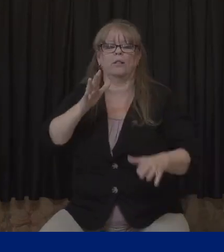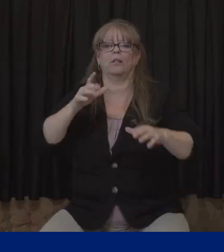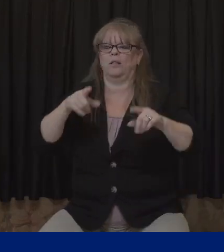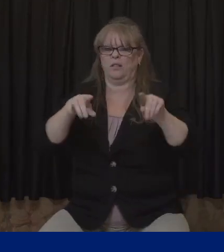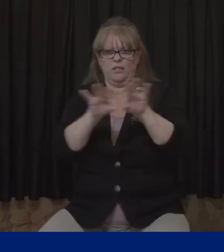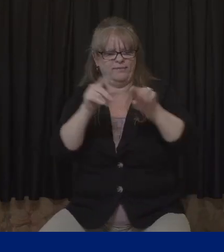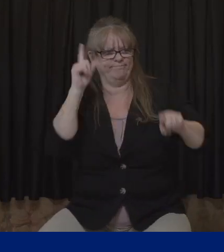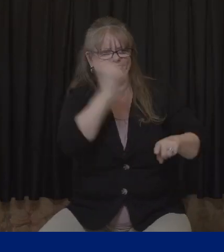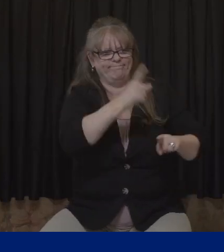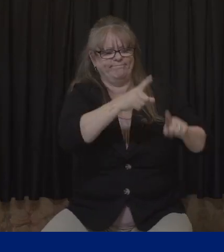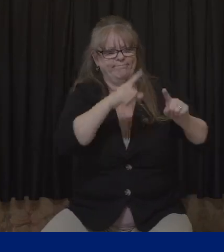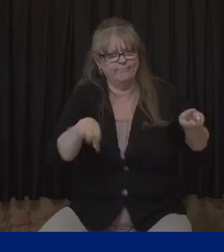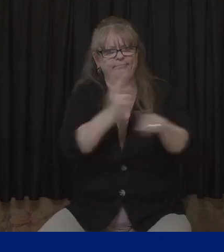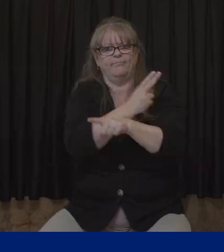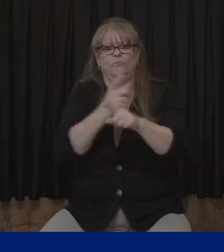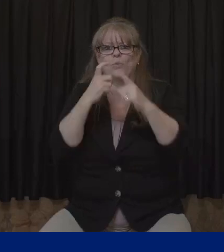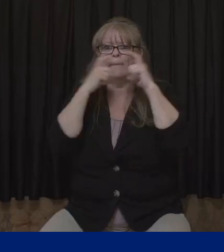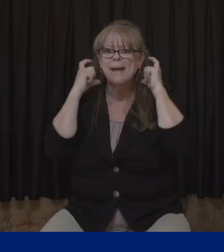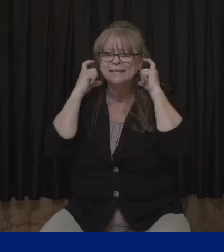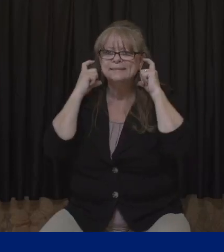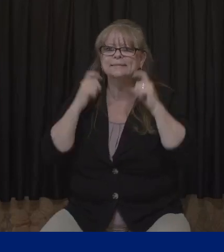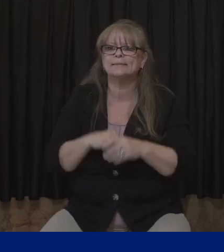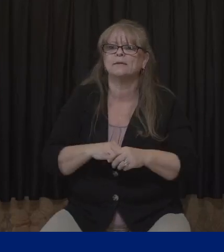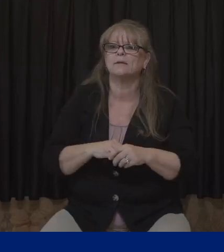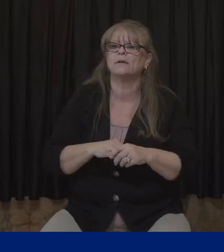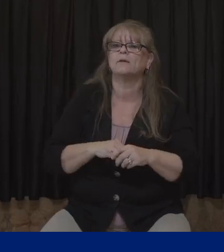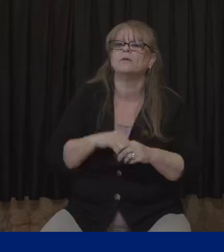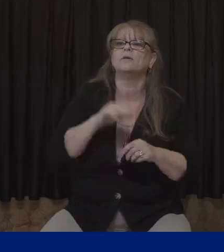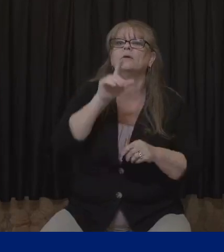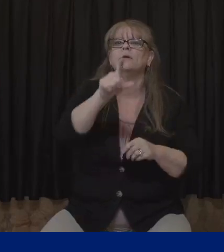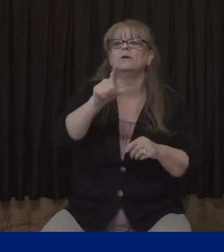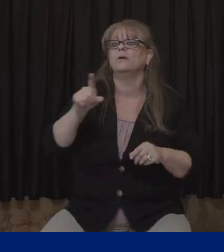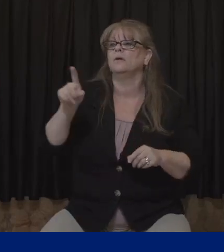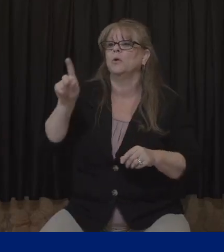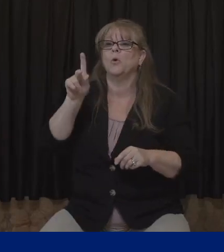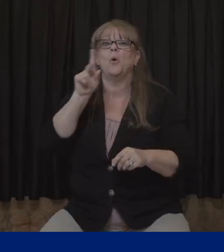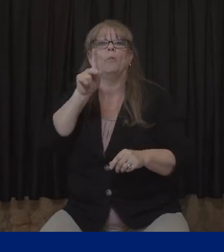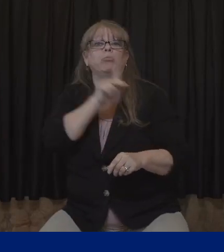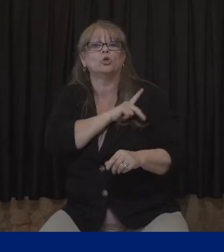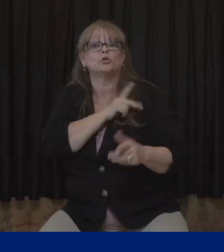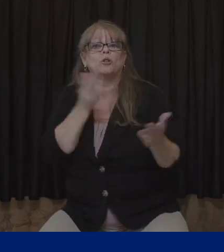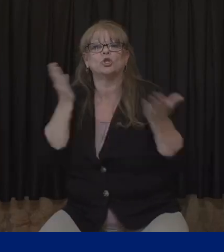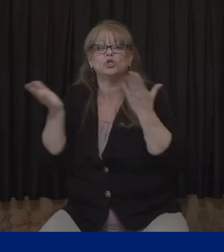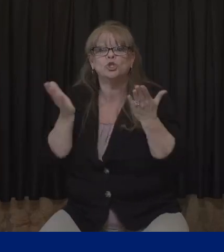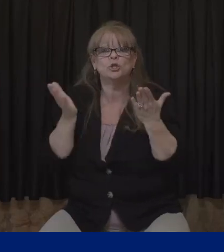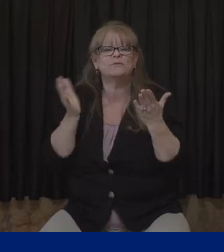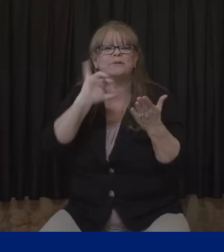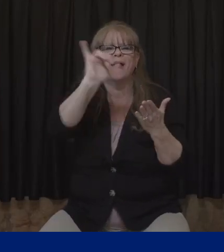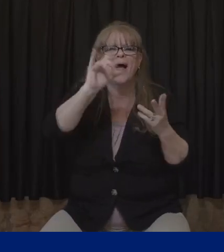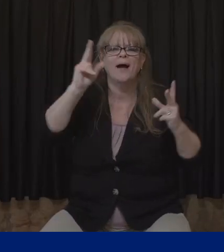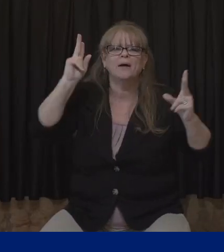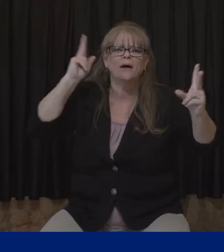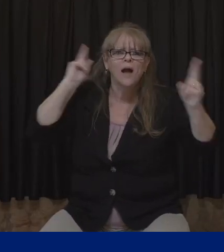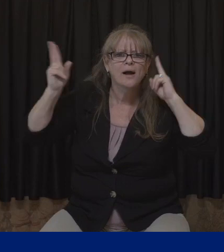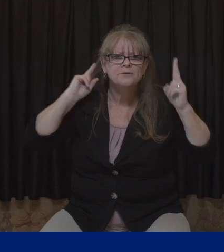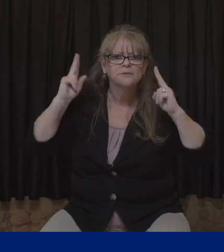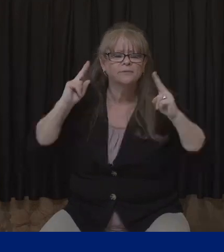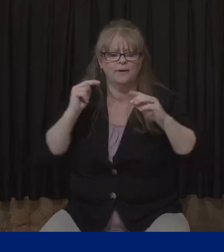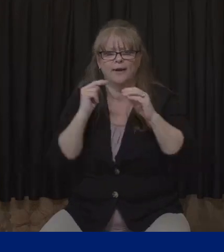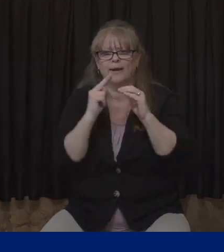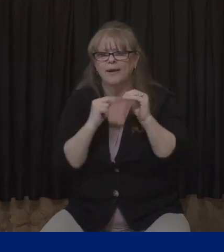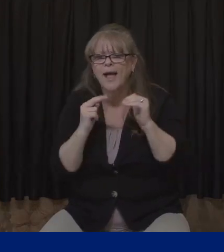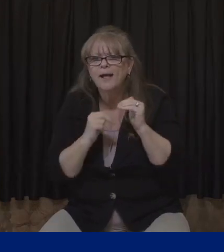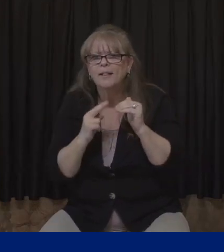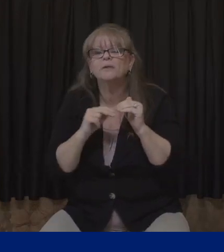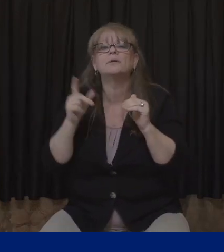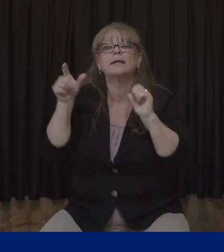get that haircut, and those salons are opening with additional protections that are in place to make sure that we put the safety of the